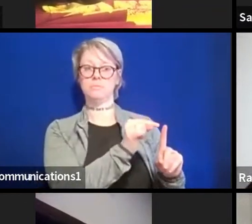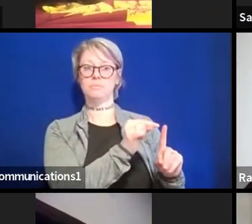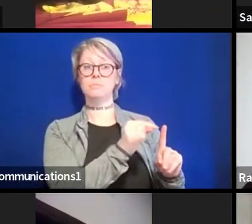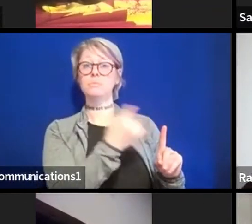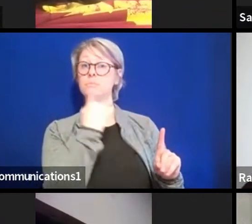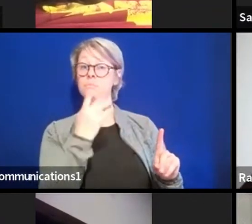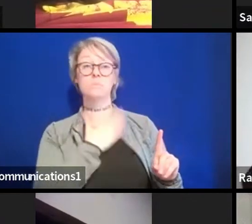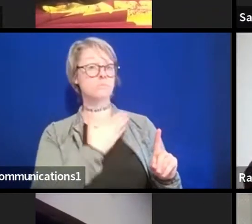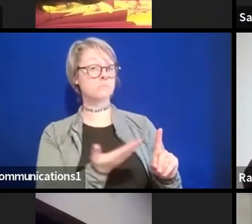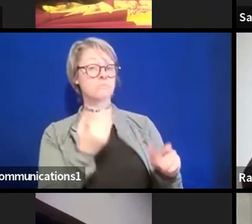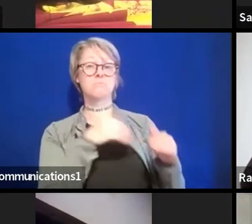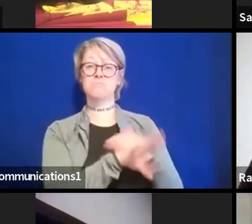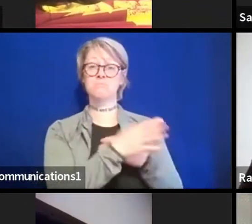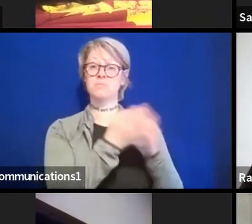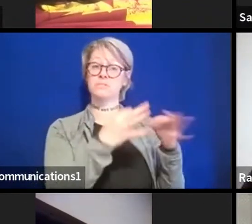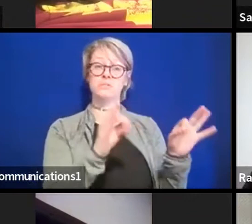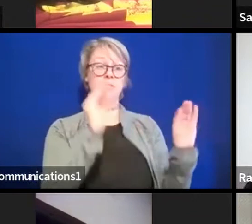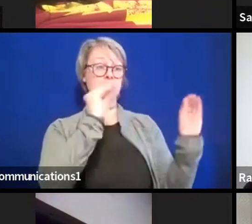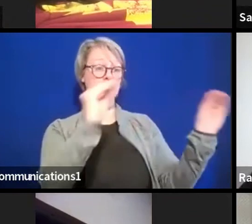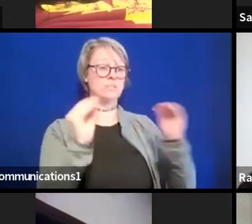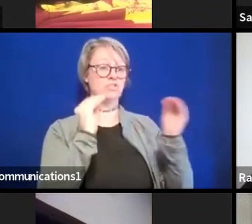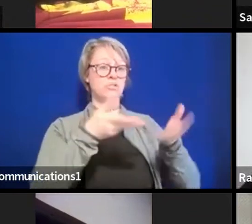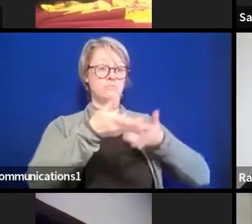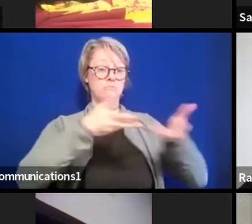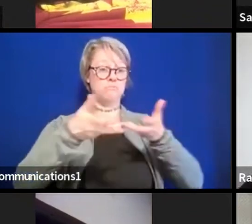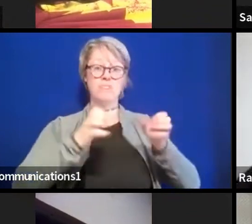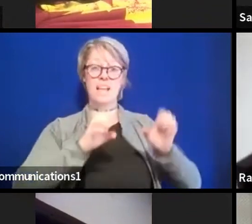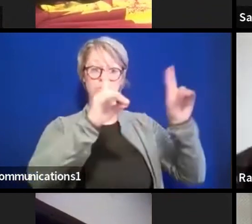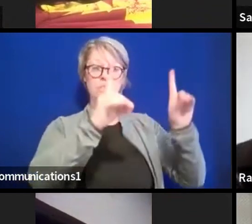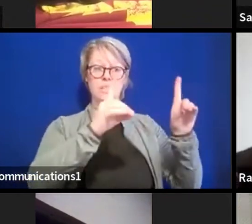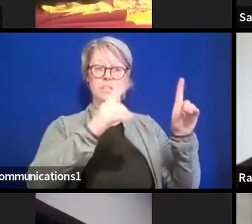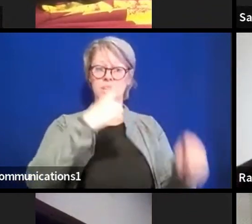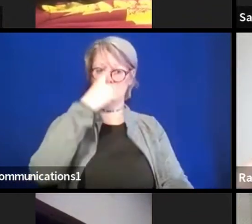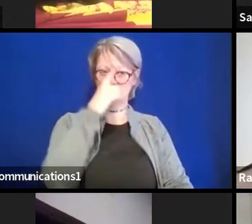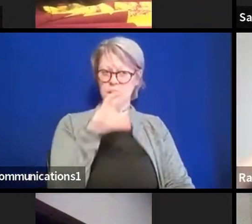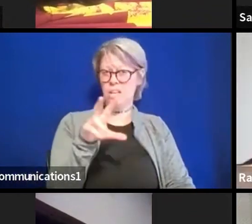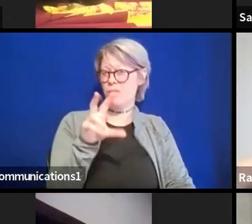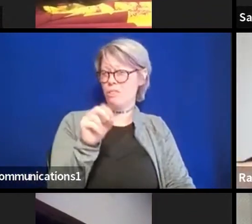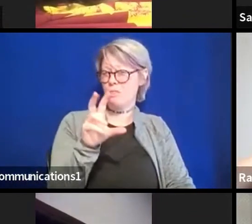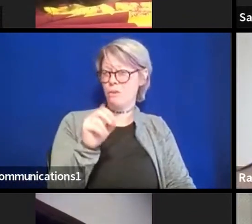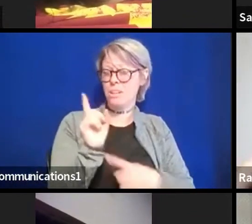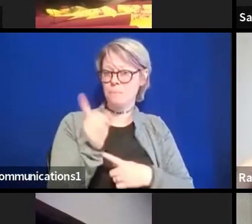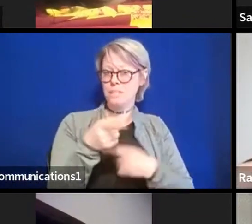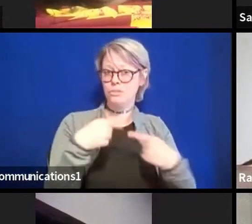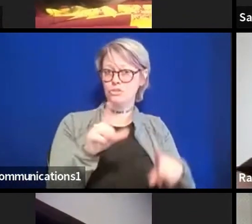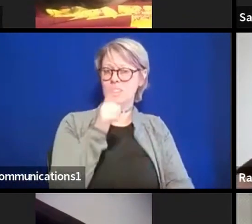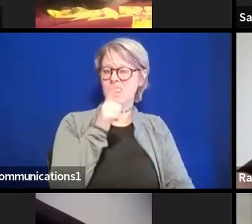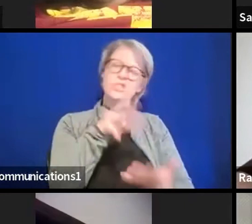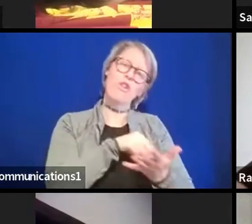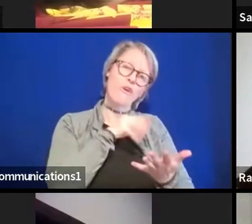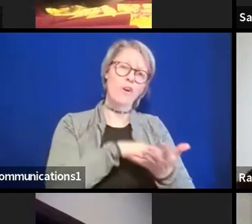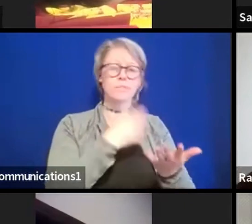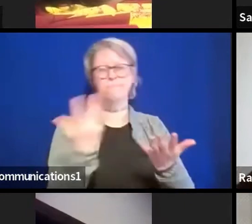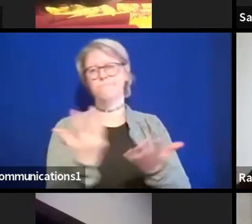for free, do an educational session, and it was like 30 minutes during lunch, so everybody could bring their lunch and not